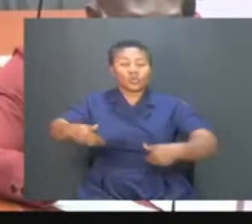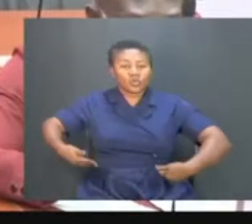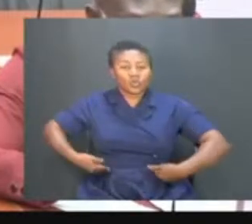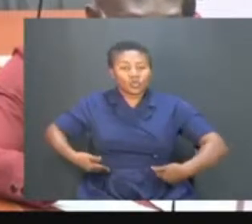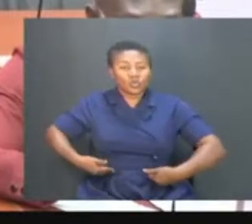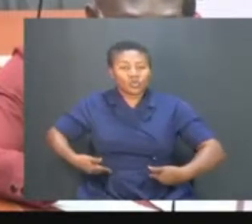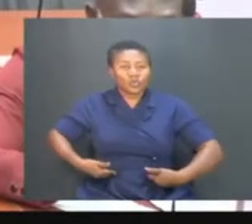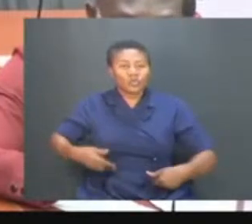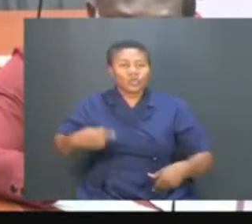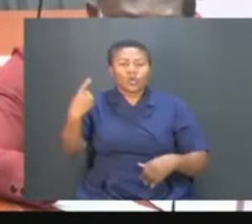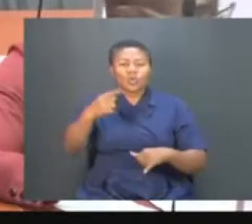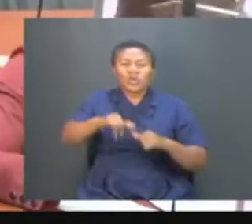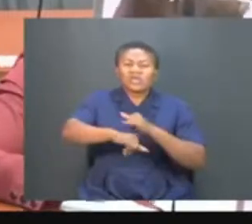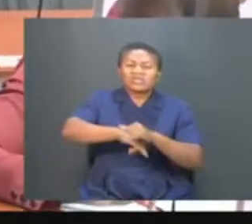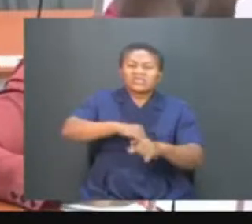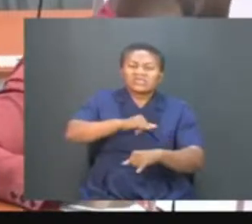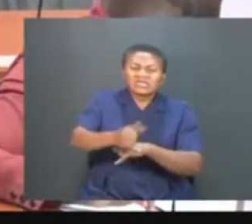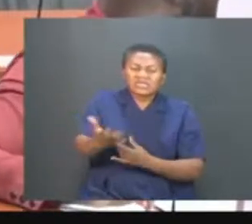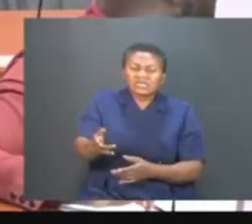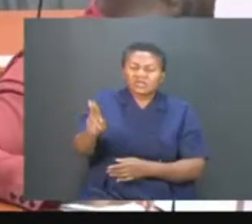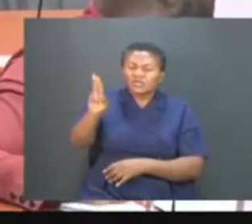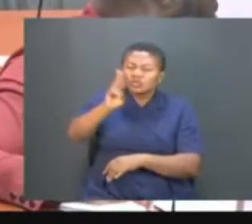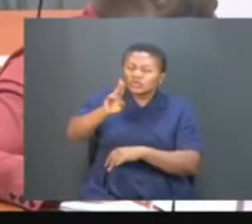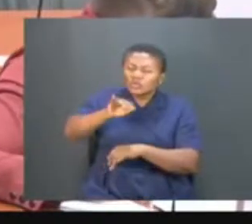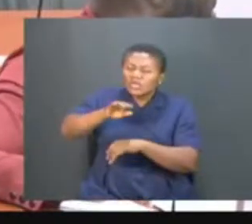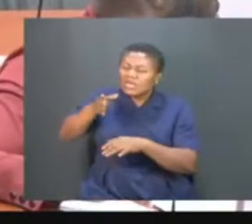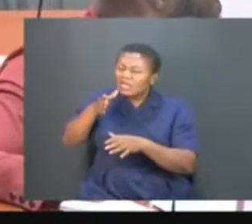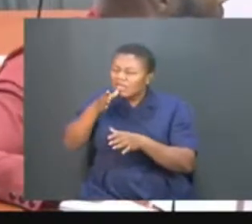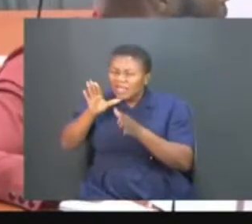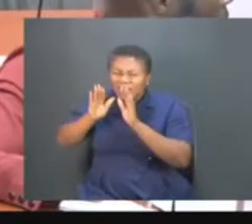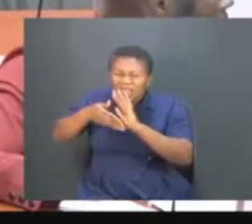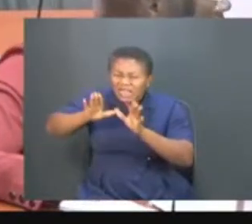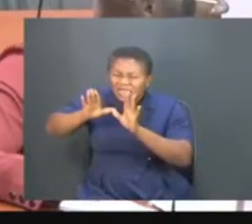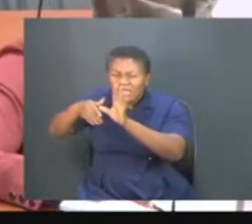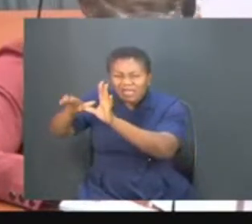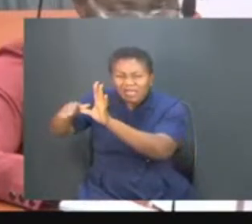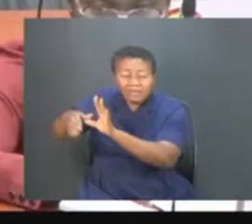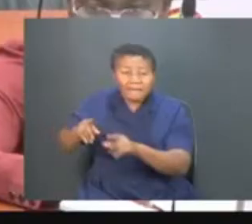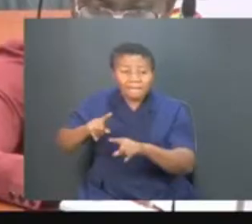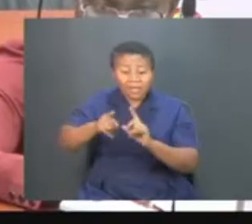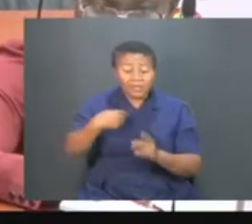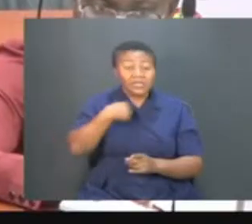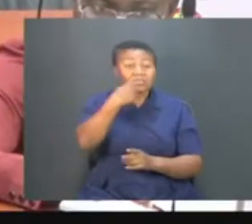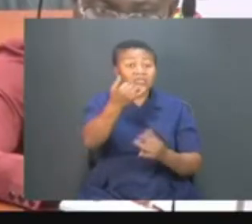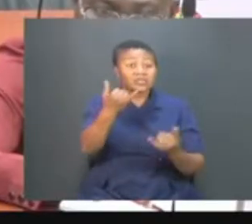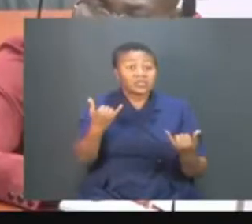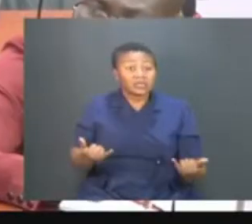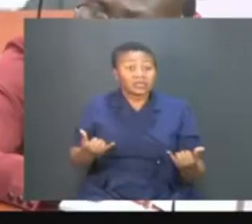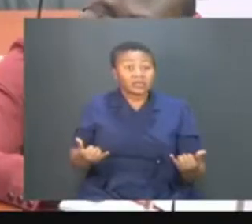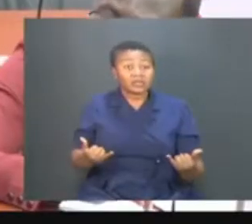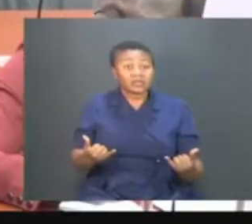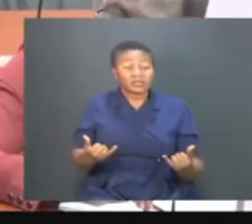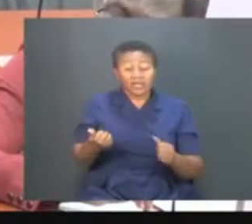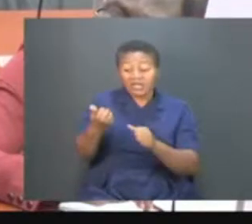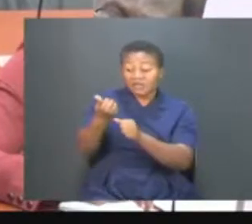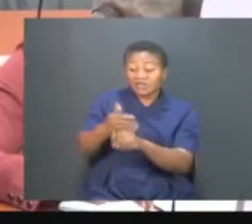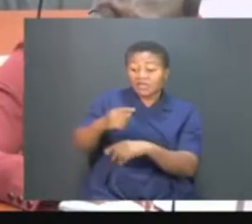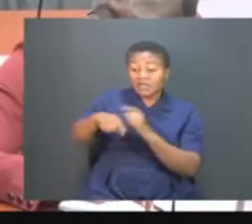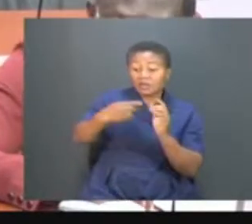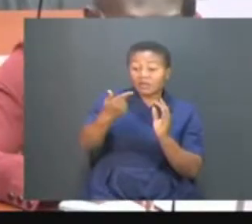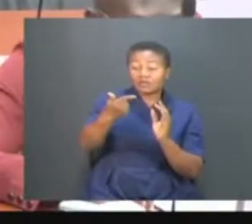communist inferior tactics as a political tool. I am telling you today, this whole thing about 24-hour